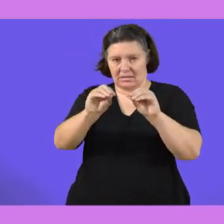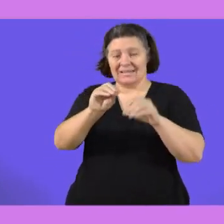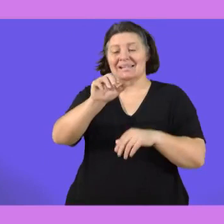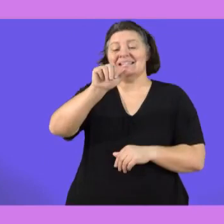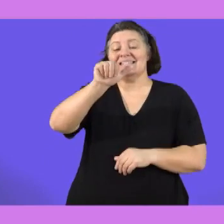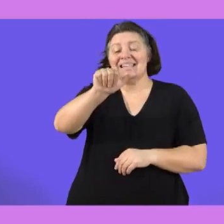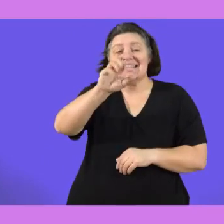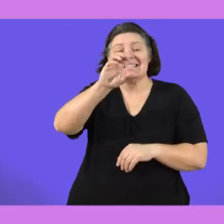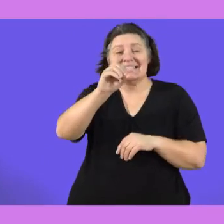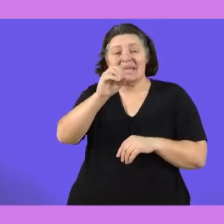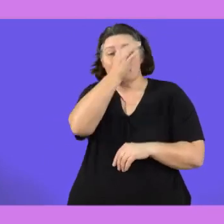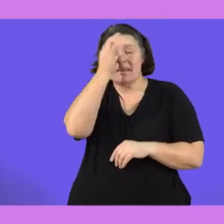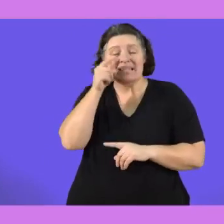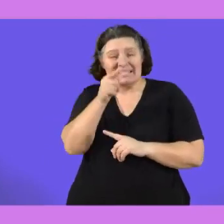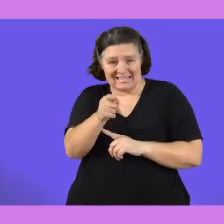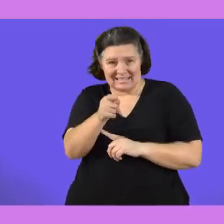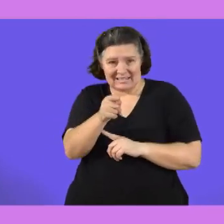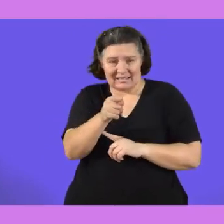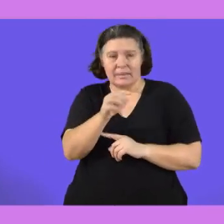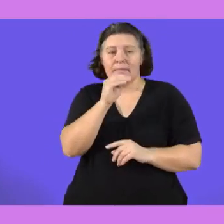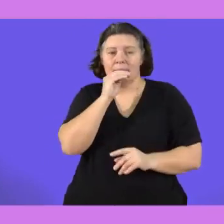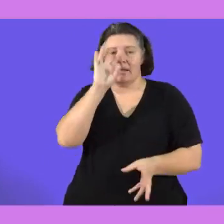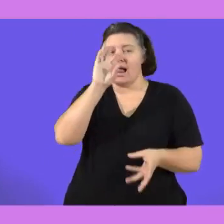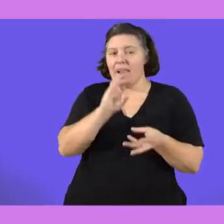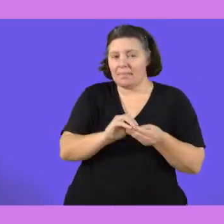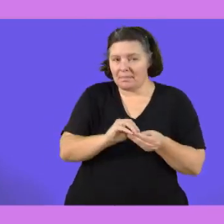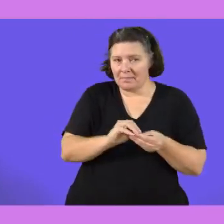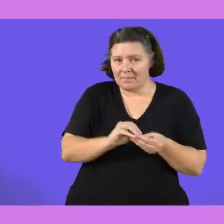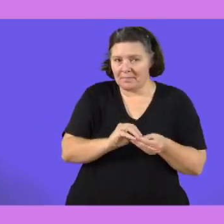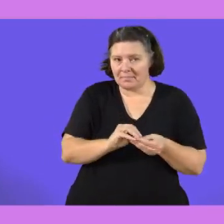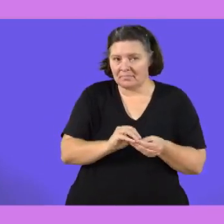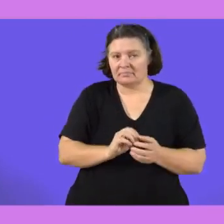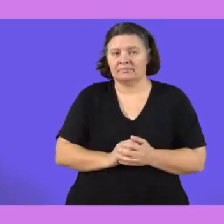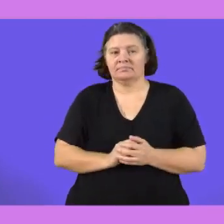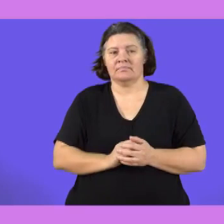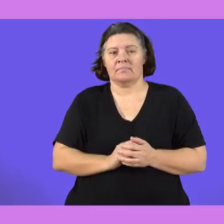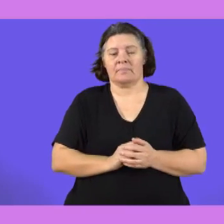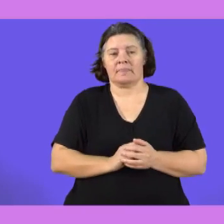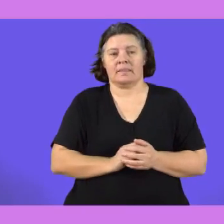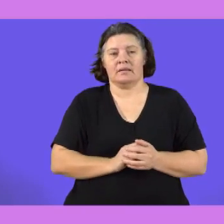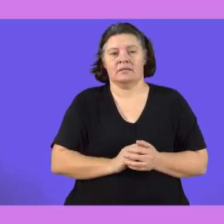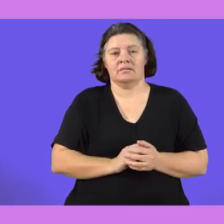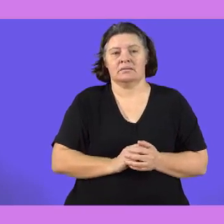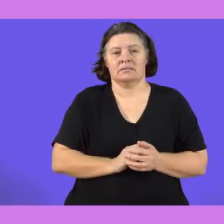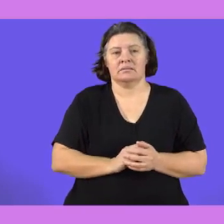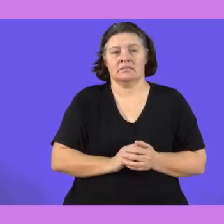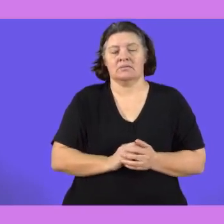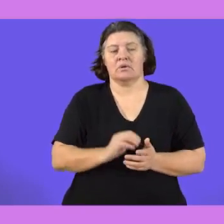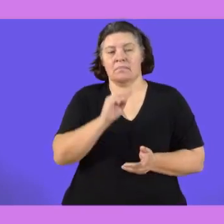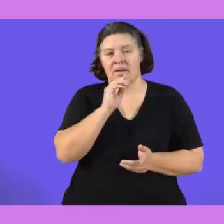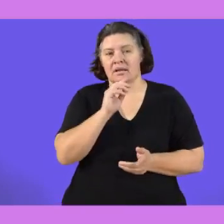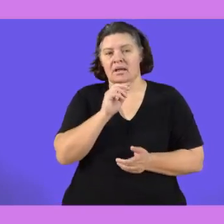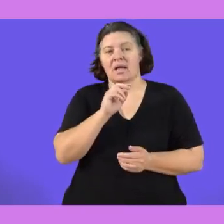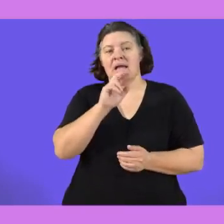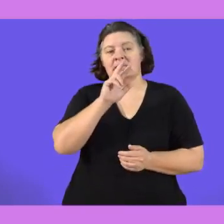hour to your minutes. That becomes now plus 60 minutes. 1 hour, 60 minutes.